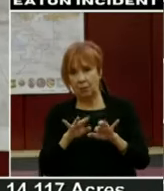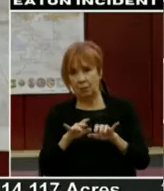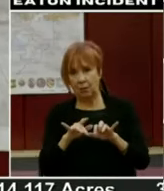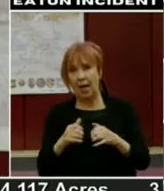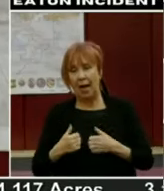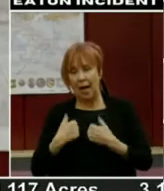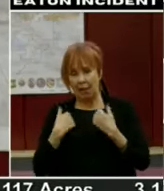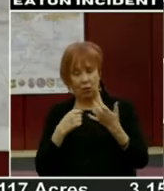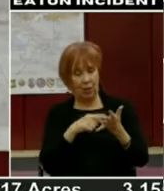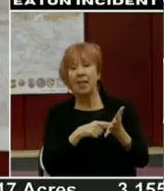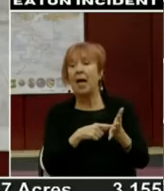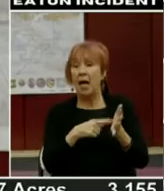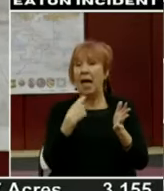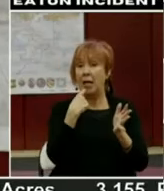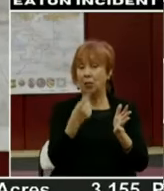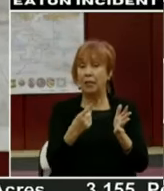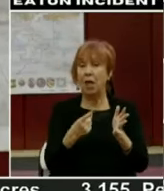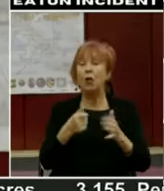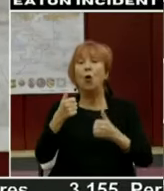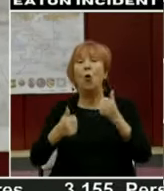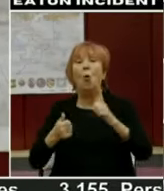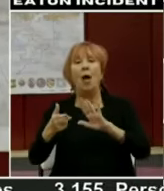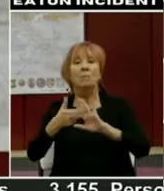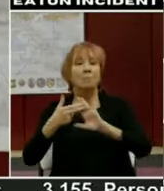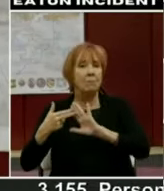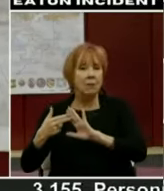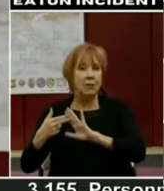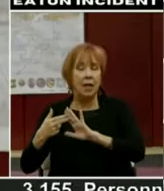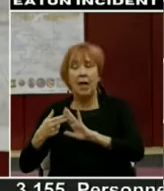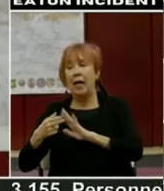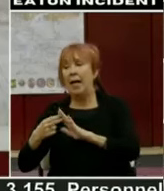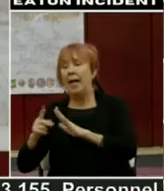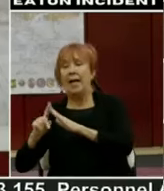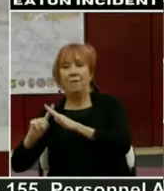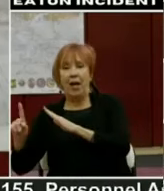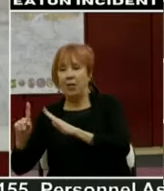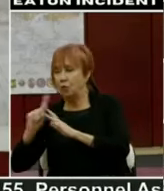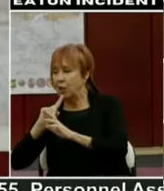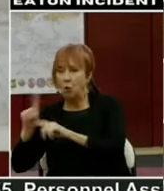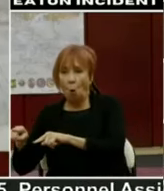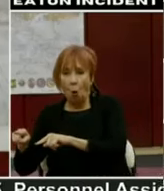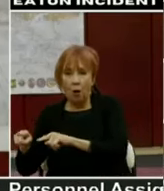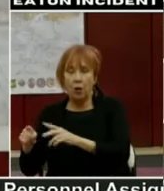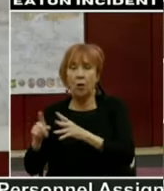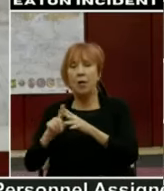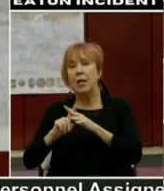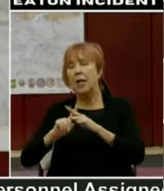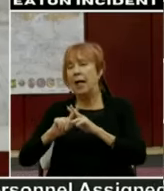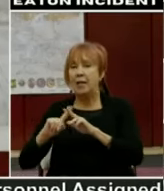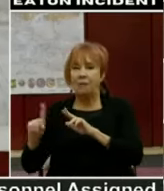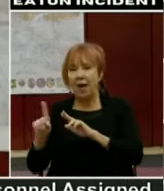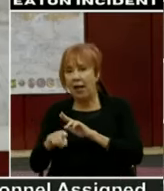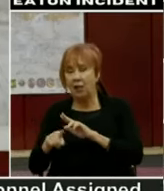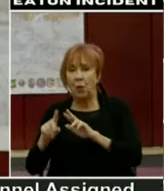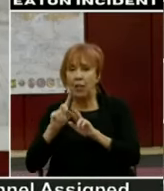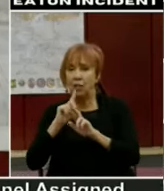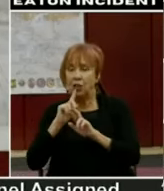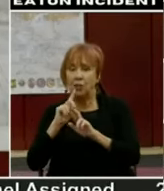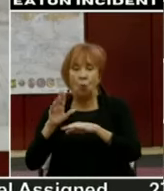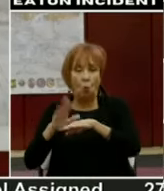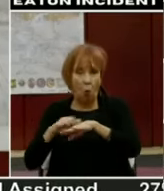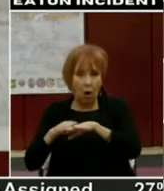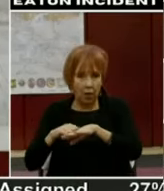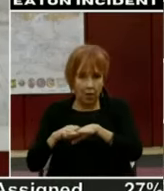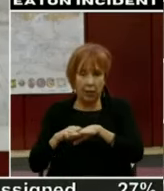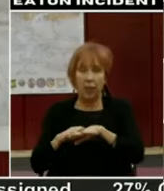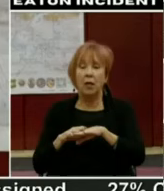it's in an evacuation order zone or an evacuation warning zone. Again, the warning, you're able to go in.